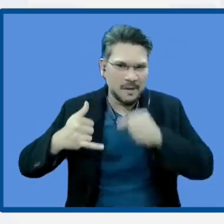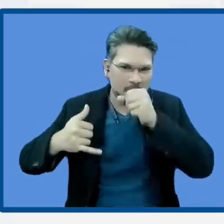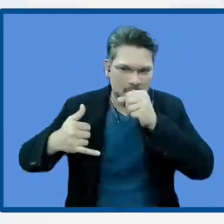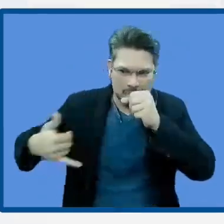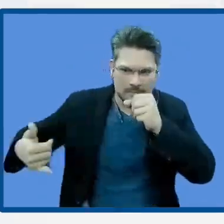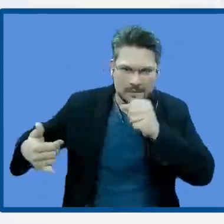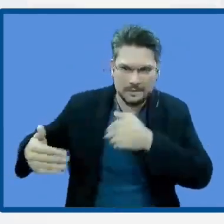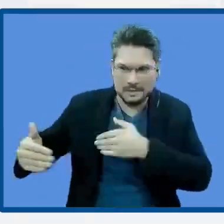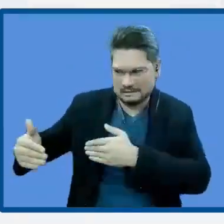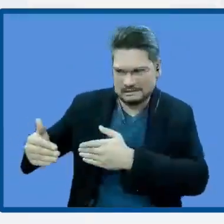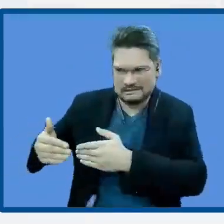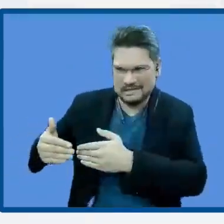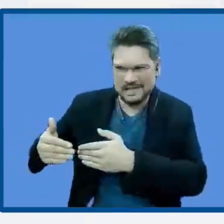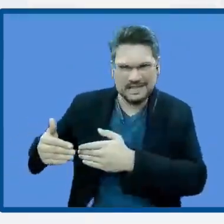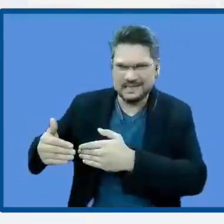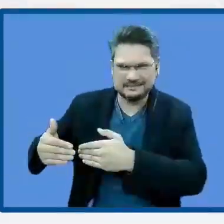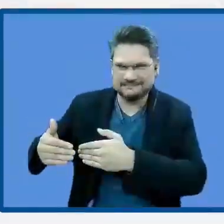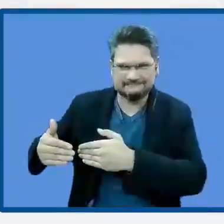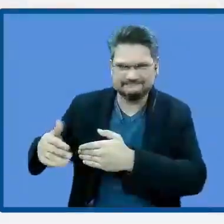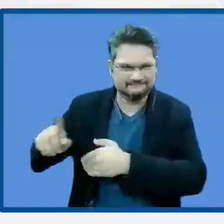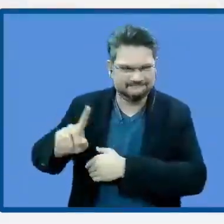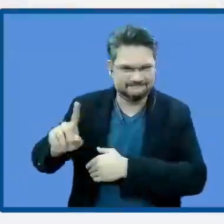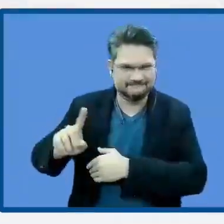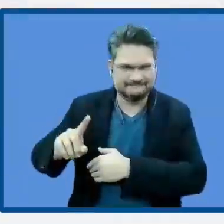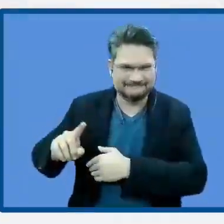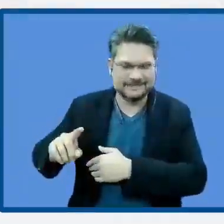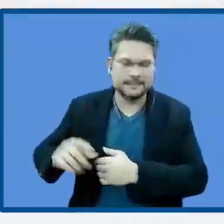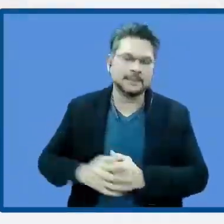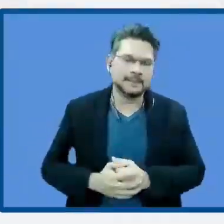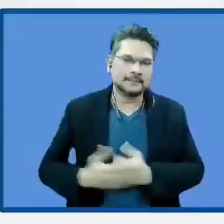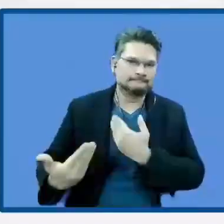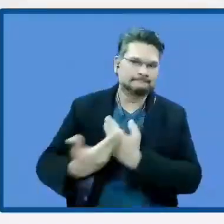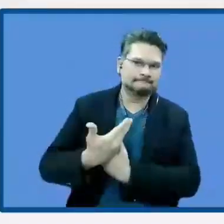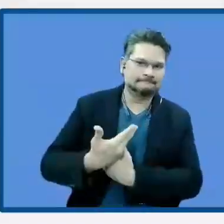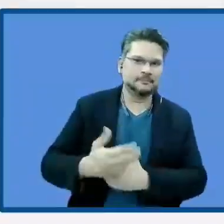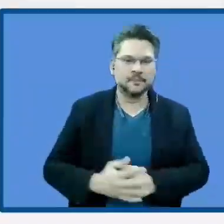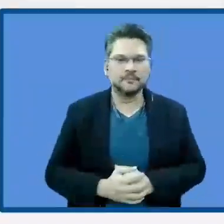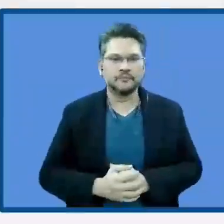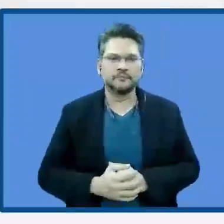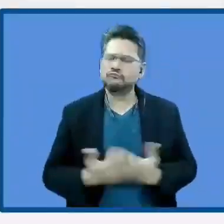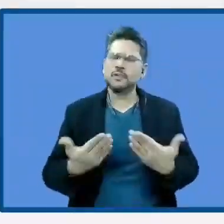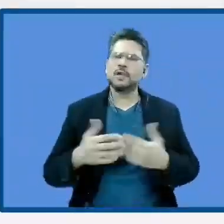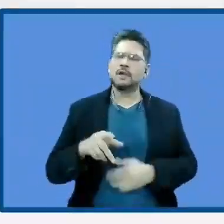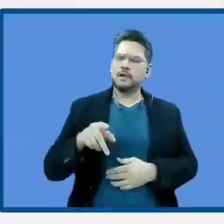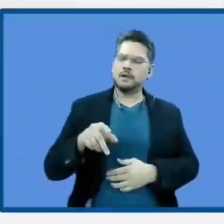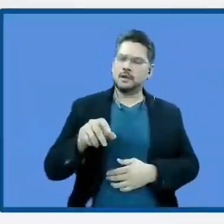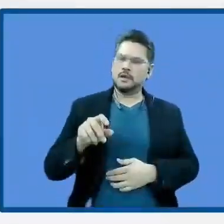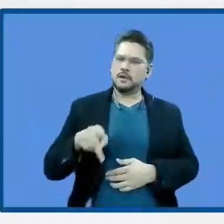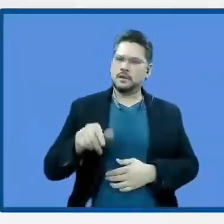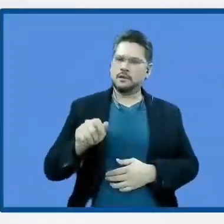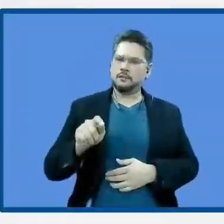we reflected here leads us to think that the road ahead is